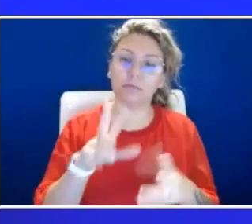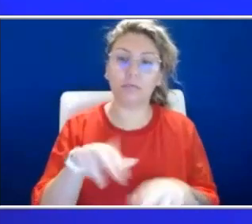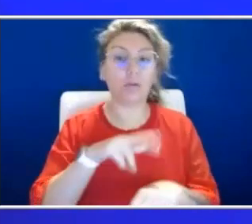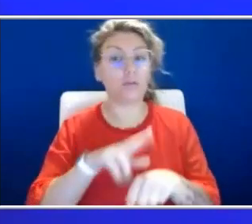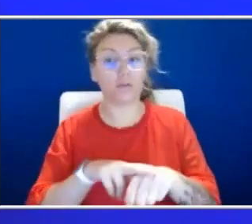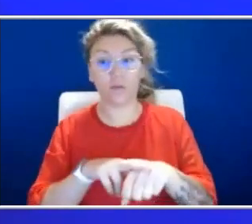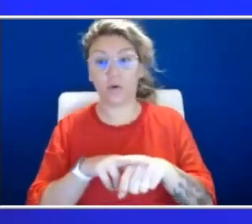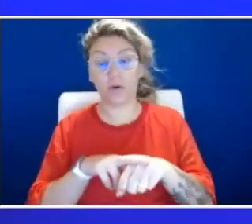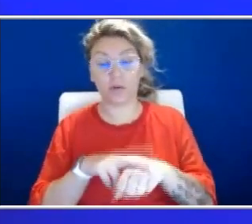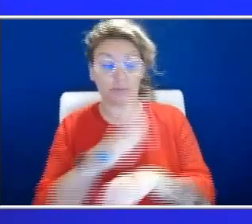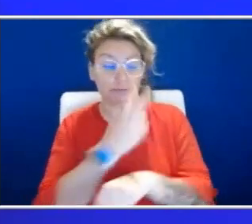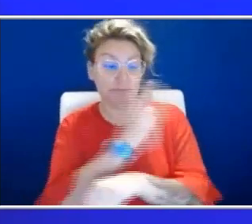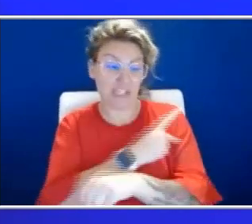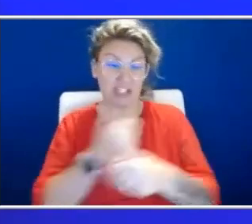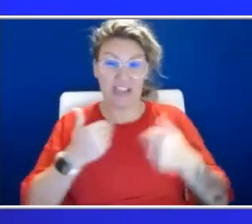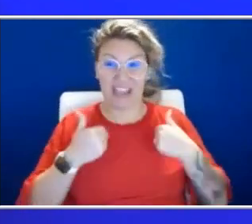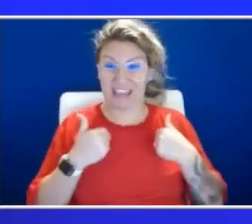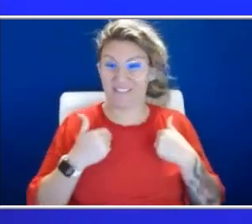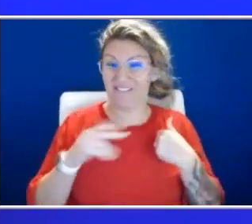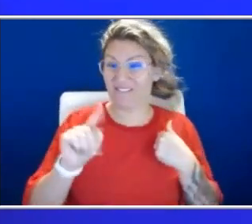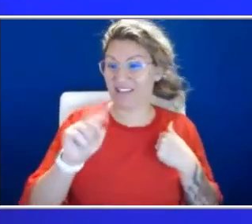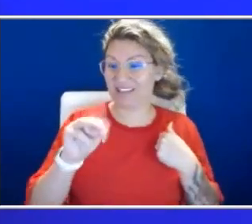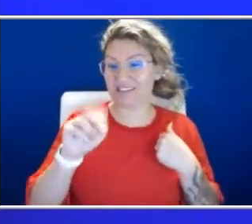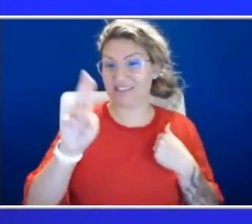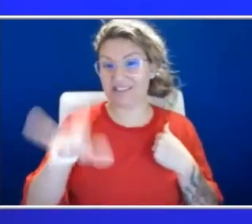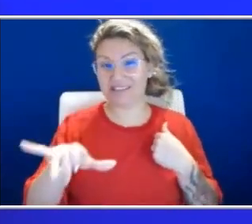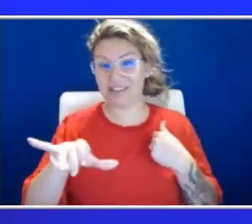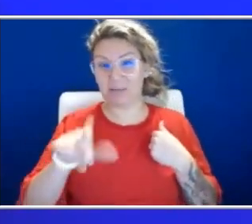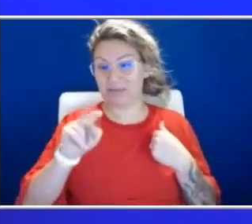tucks before, paniculectomies,